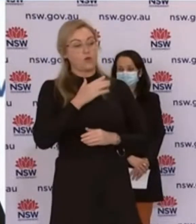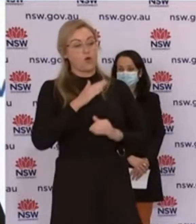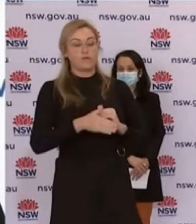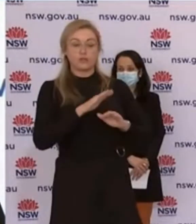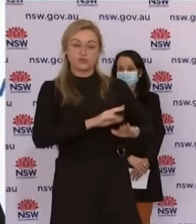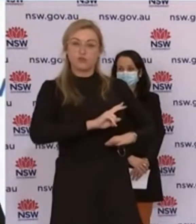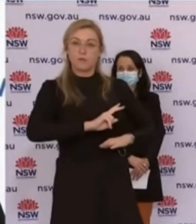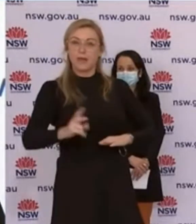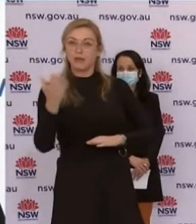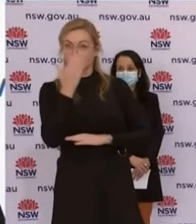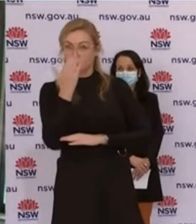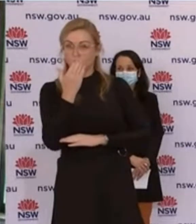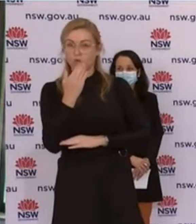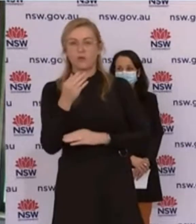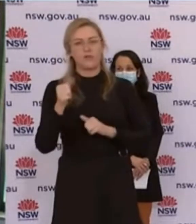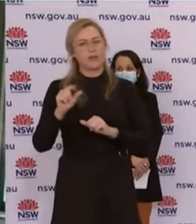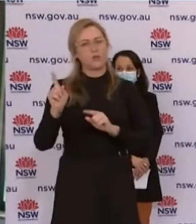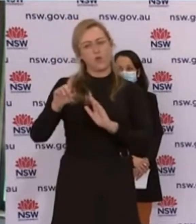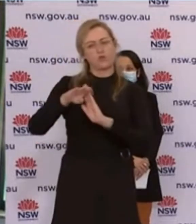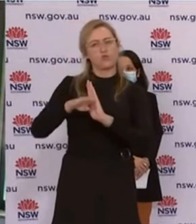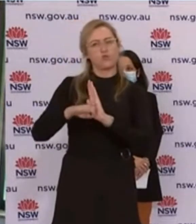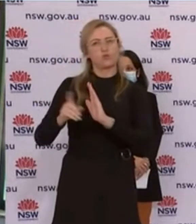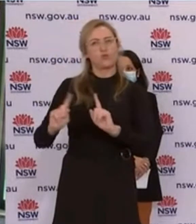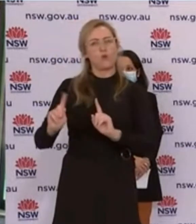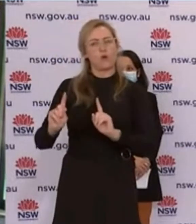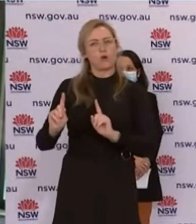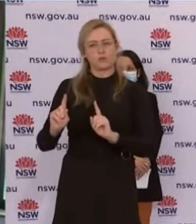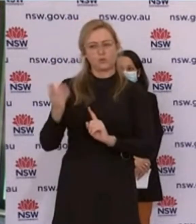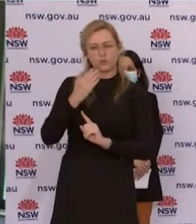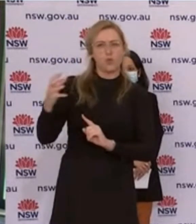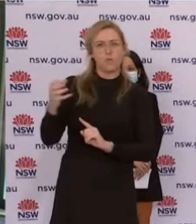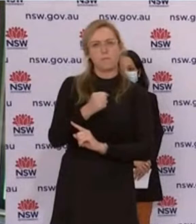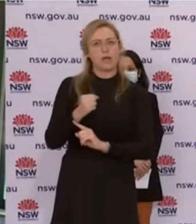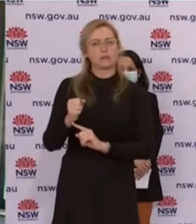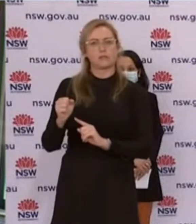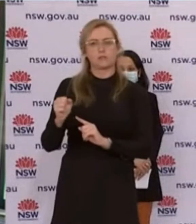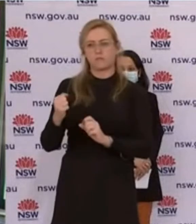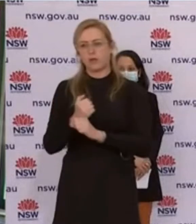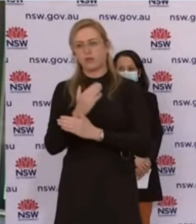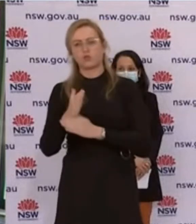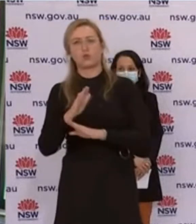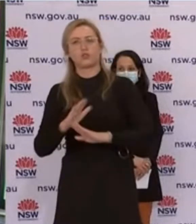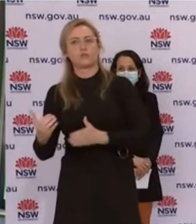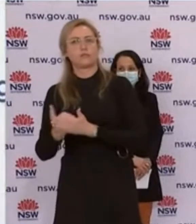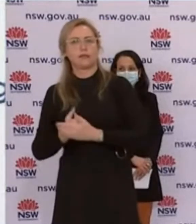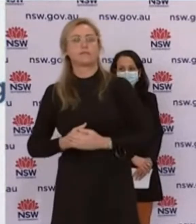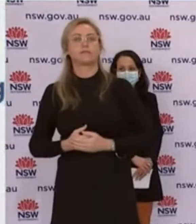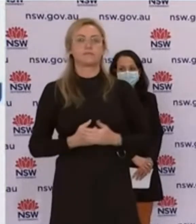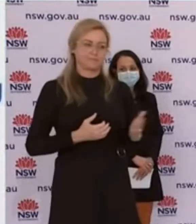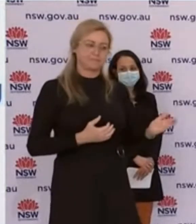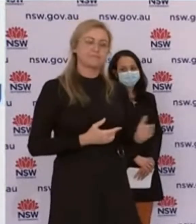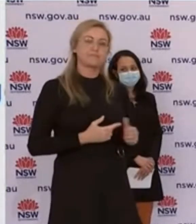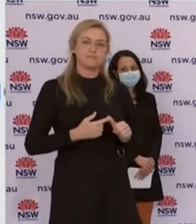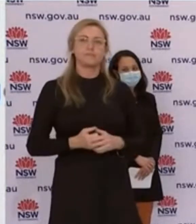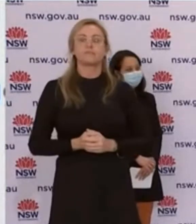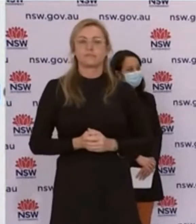other health measures will be in place? Can you give us an indication as to what schools are going to have to implement to keep our children safe? Yeah, sure. So obviously,